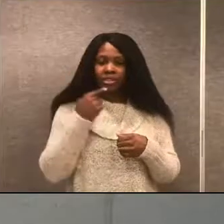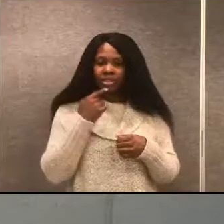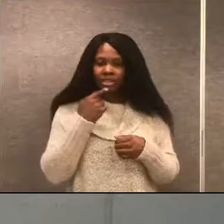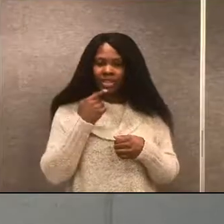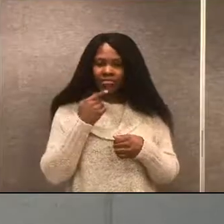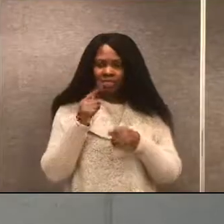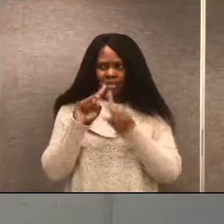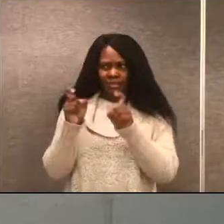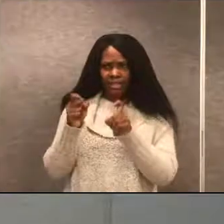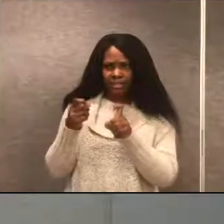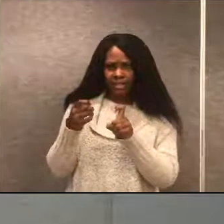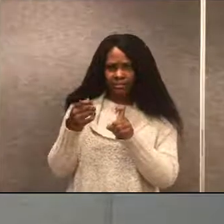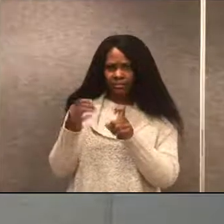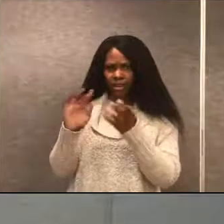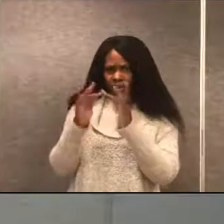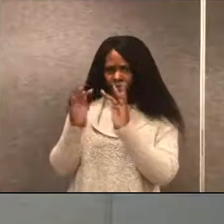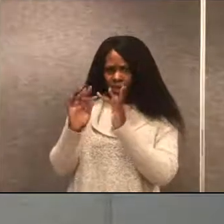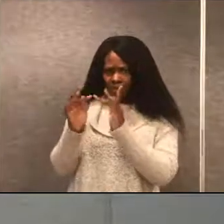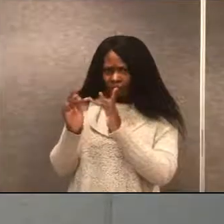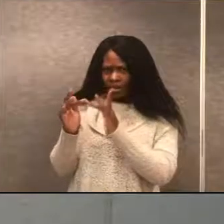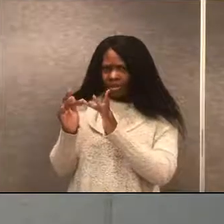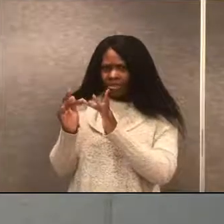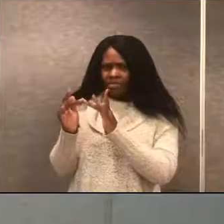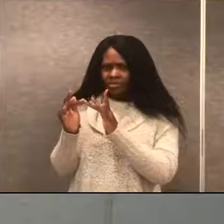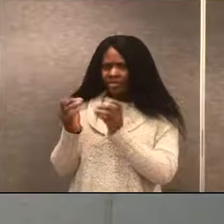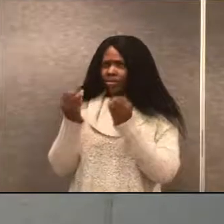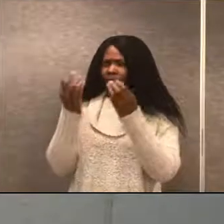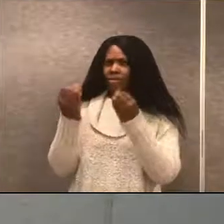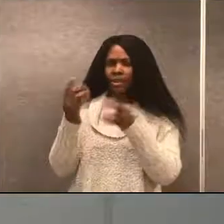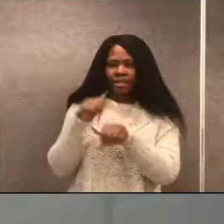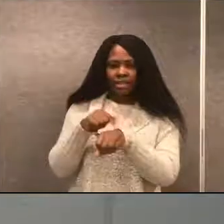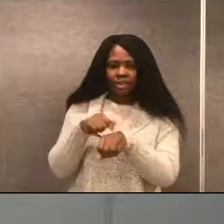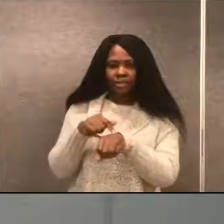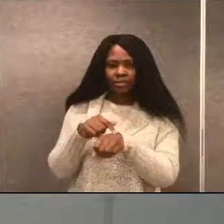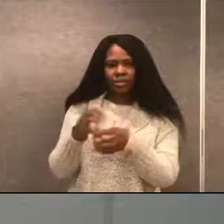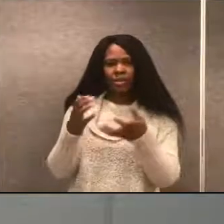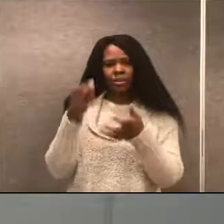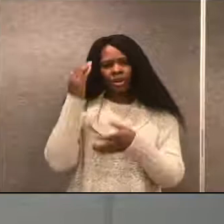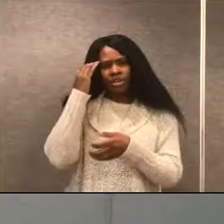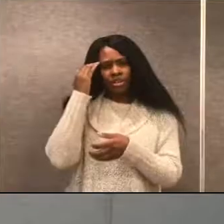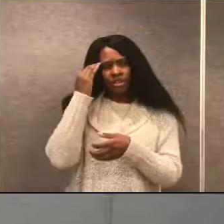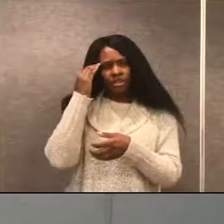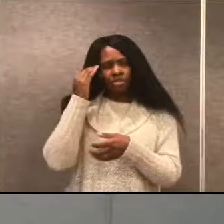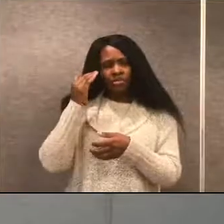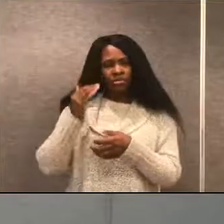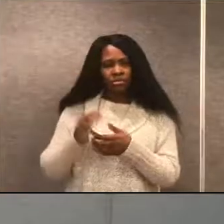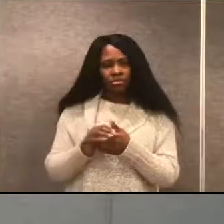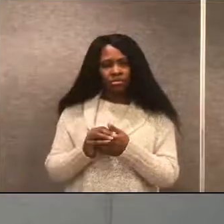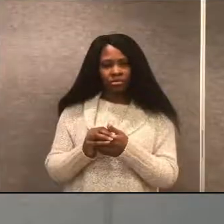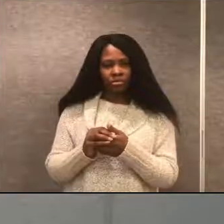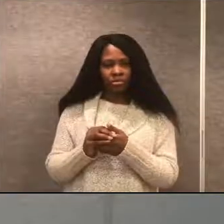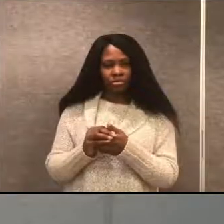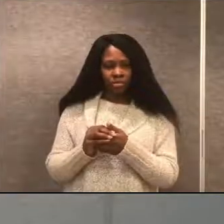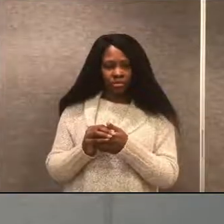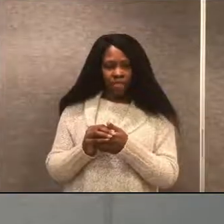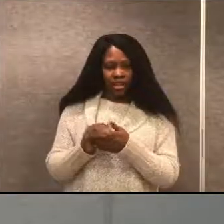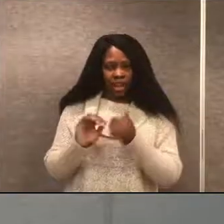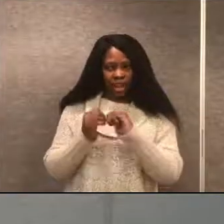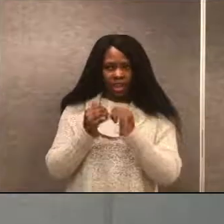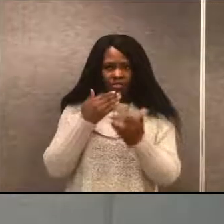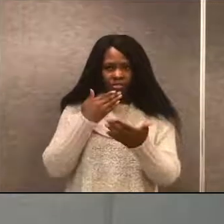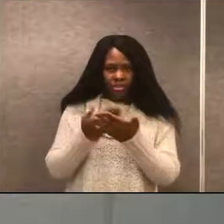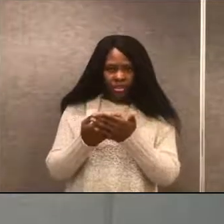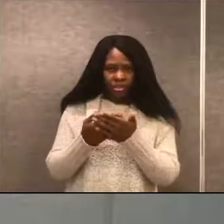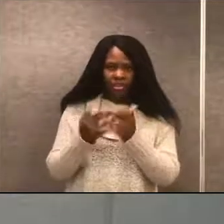Wi-Fi and her connectivity several times. She wanted to know what is the current status of the internet connectivity in the district. It also